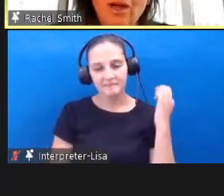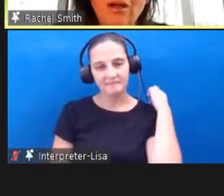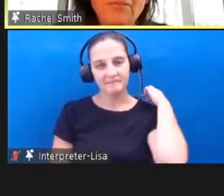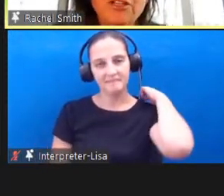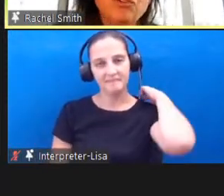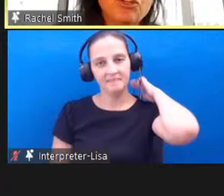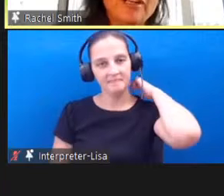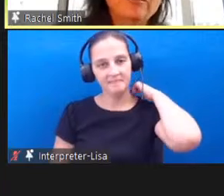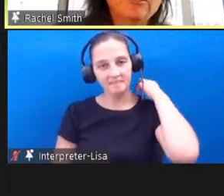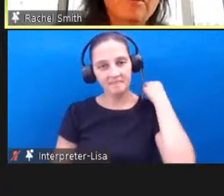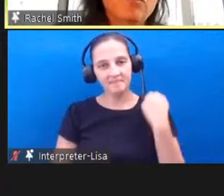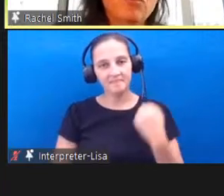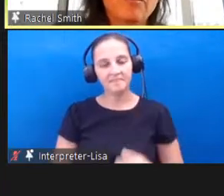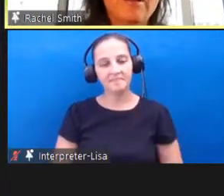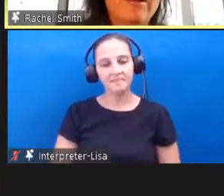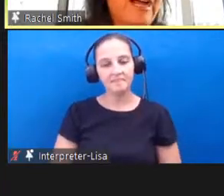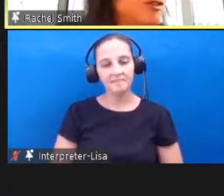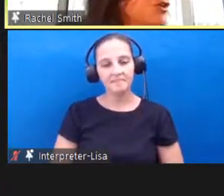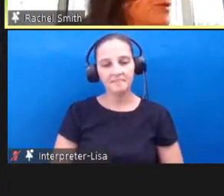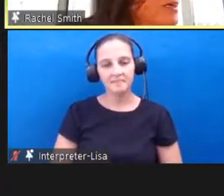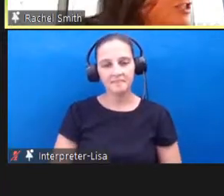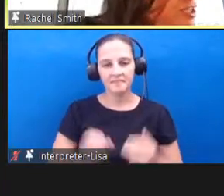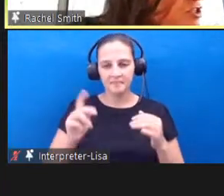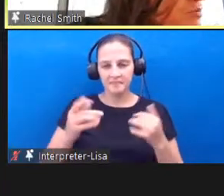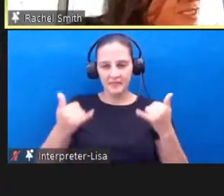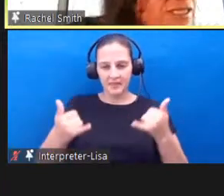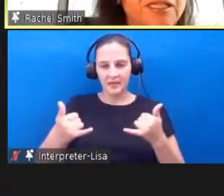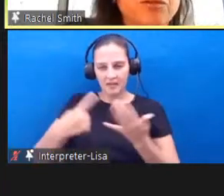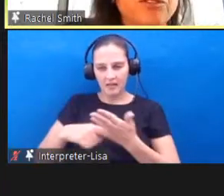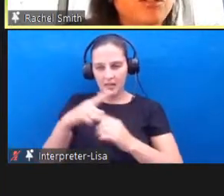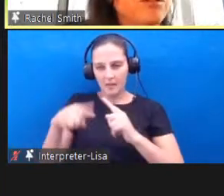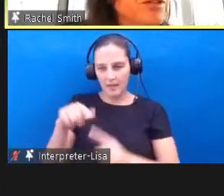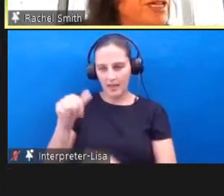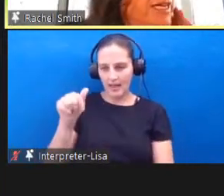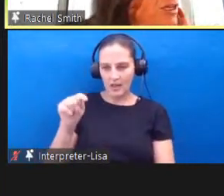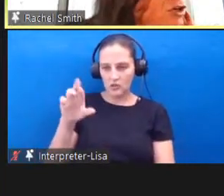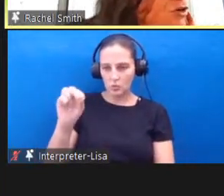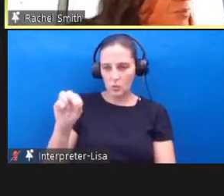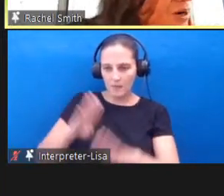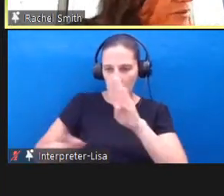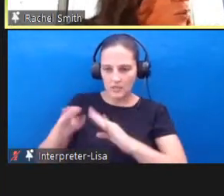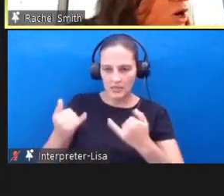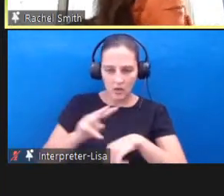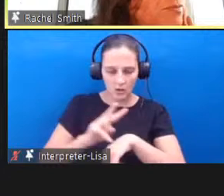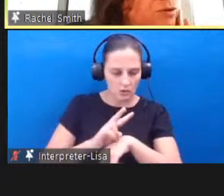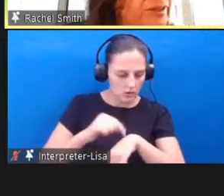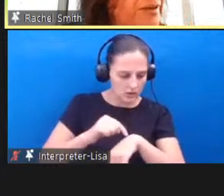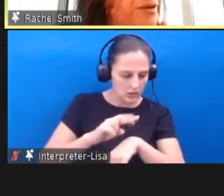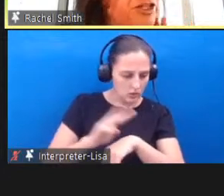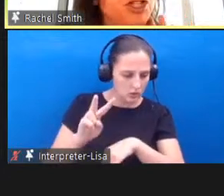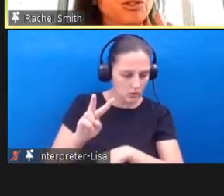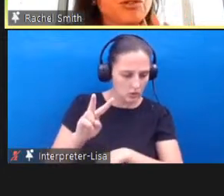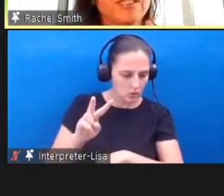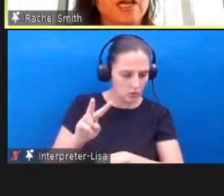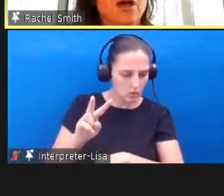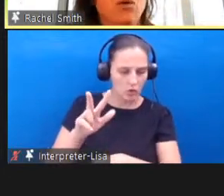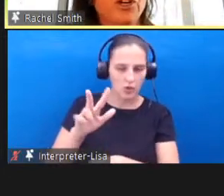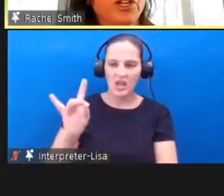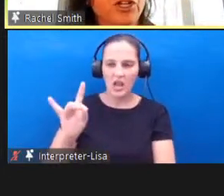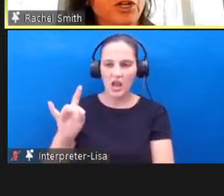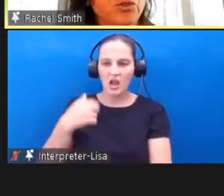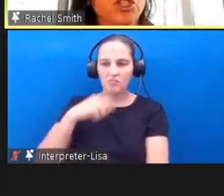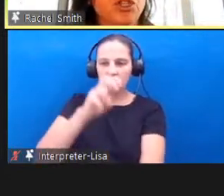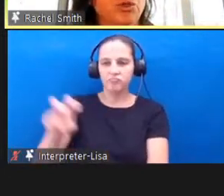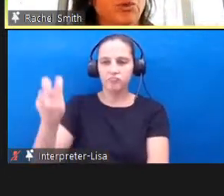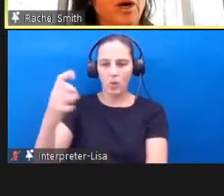So talking a little bit more about astrobiology, I just want to see, so it's 2:38. I can go to probably one moon, and I'm going to choose, we're